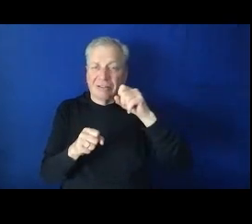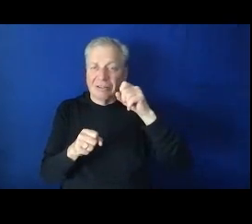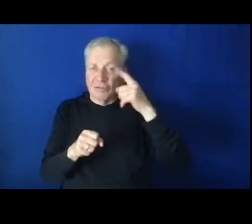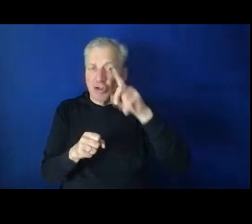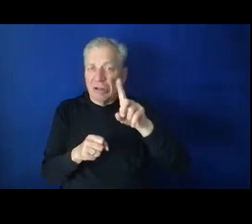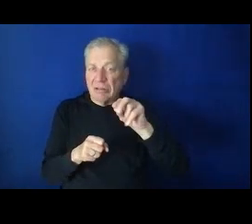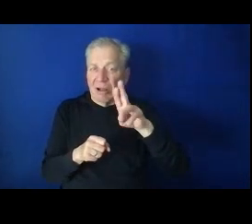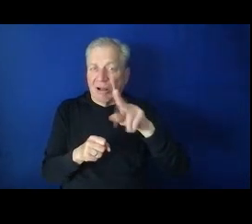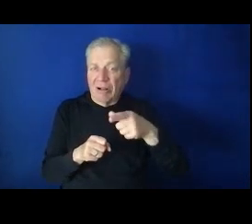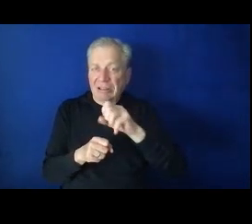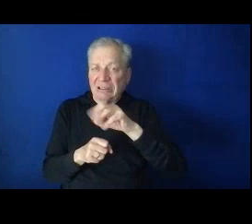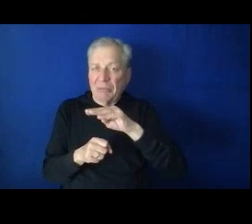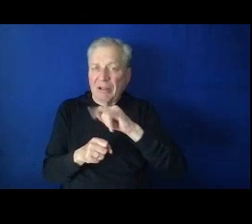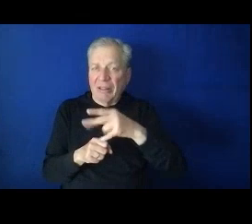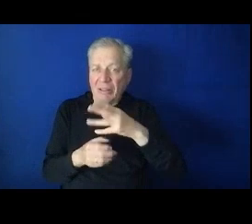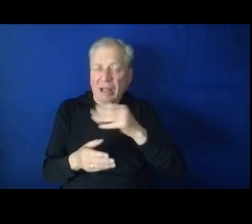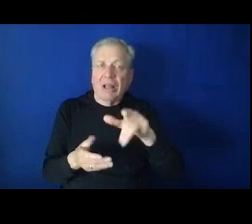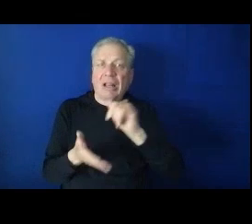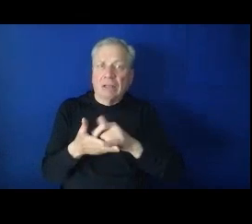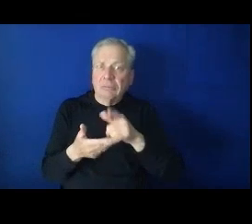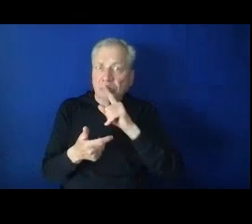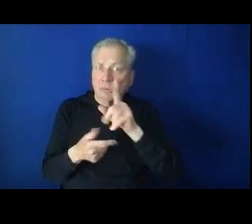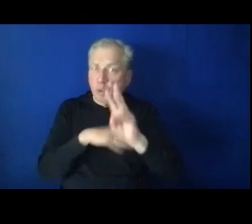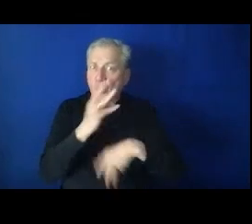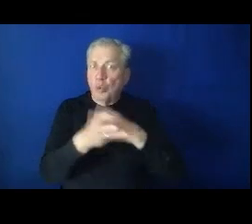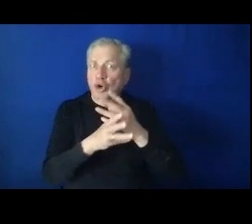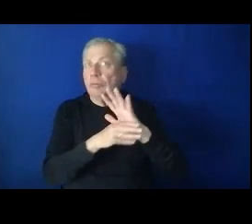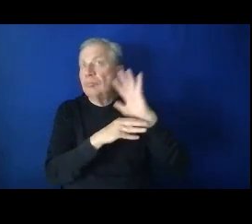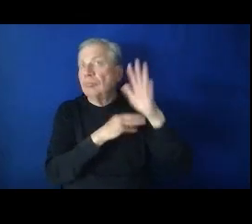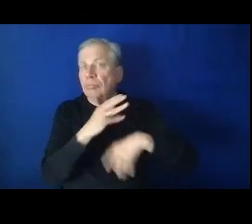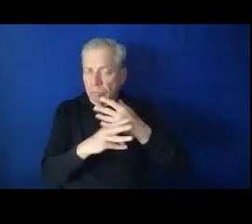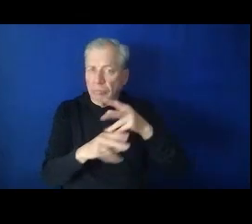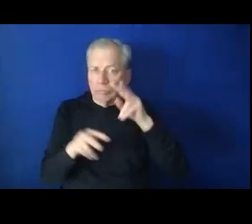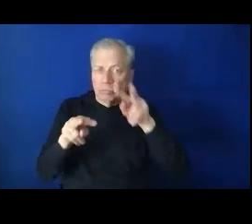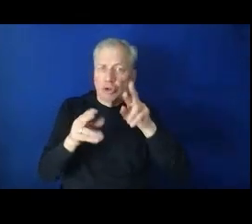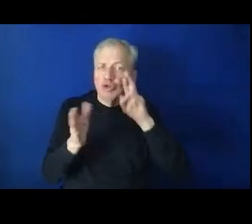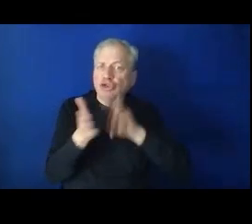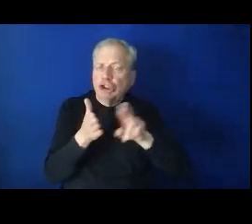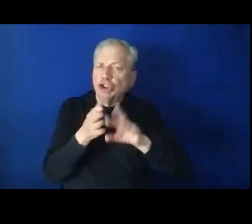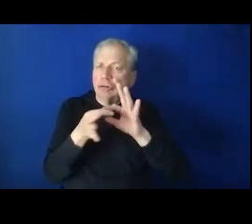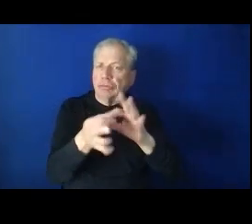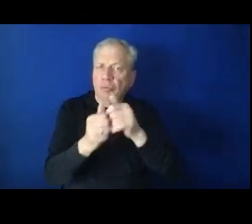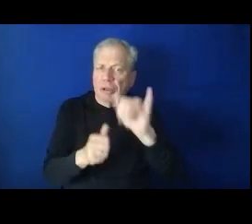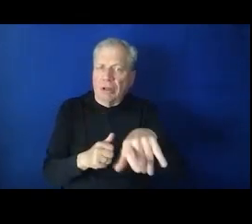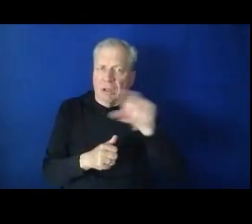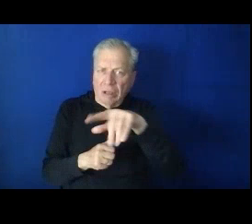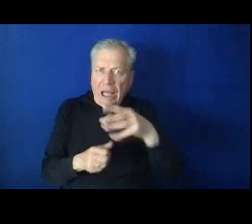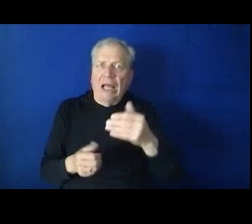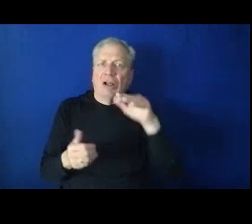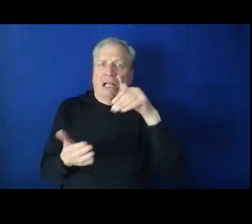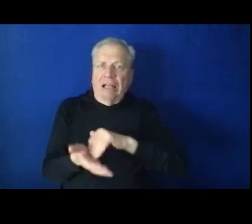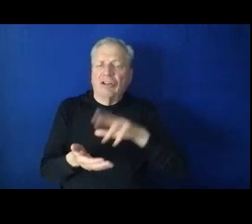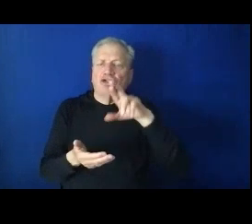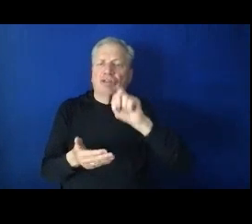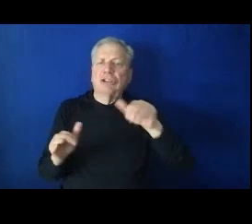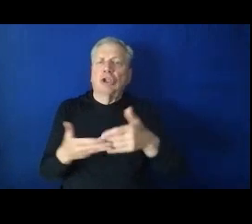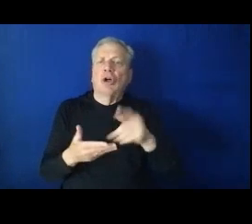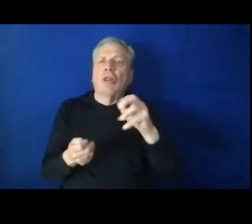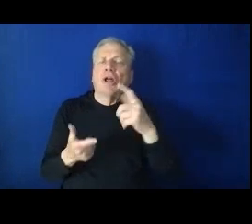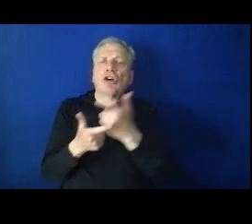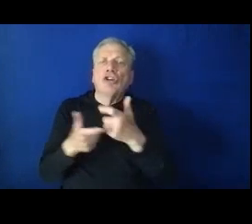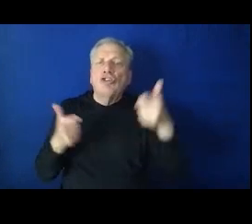the wolf program is a world-renowned program for the research that it's produced since 1995 when wolves were reintroduced. It's the greatest wolf